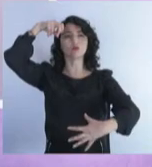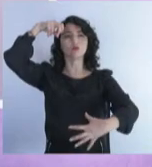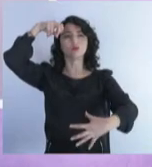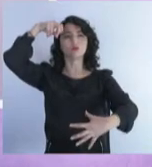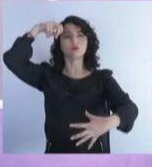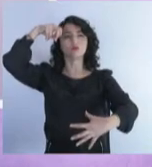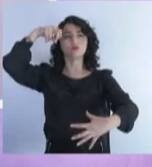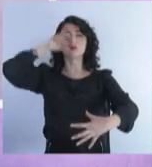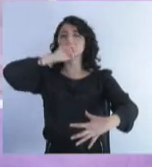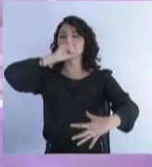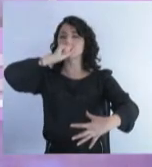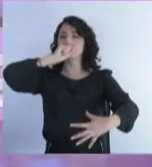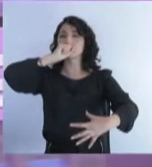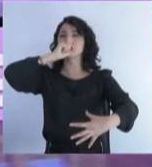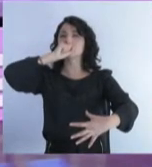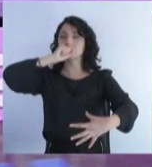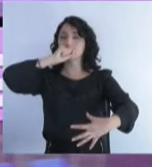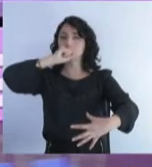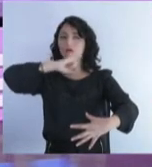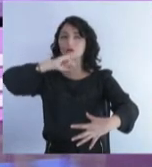Hold it as long as you can,